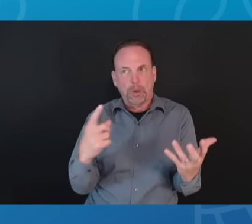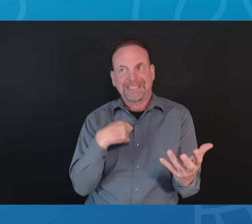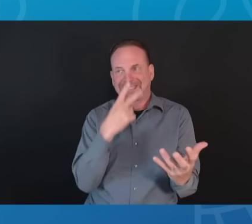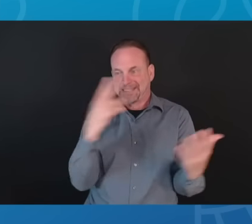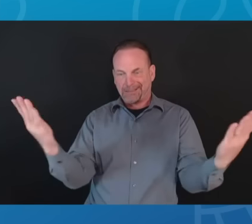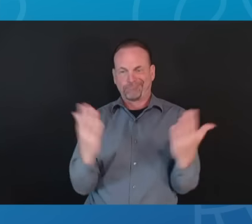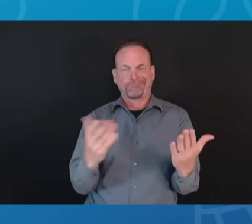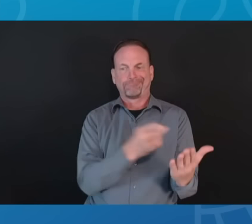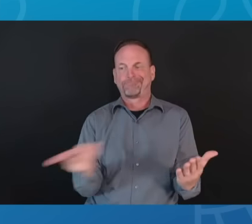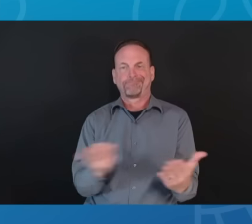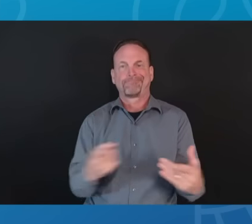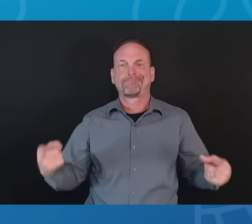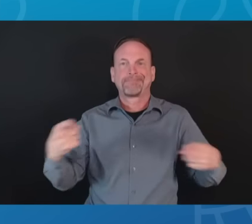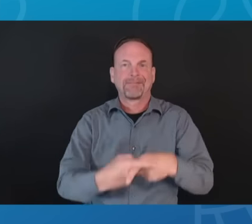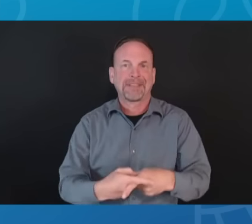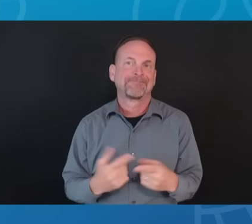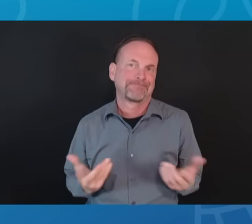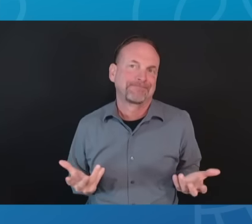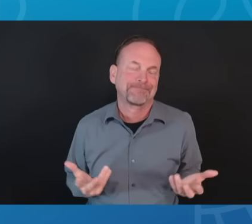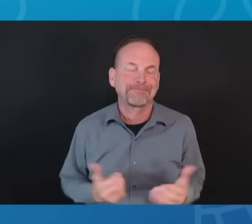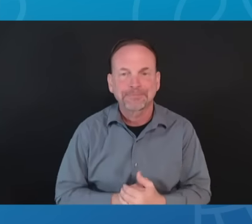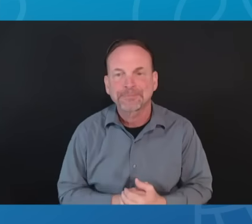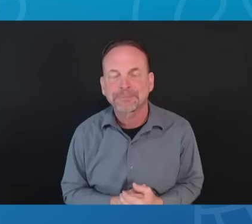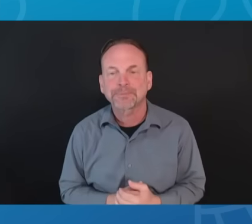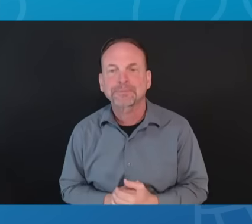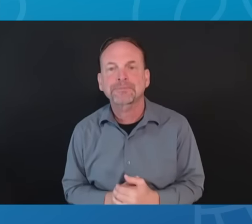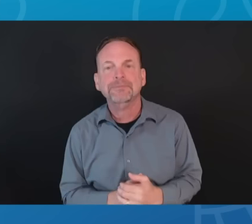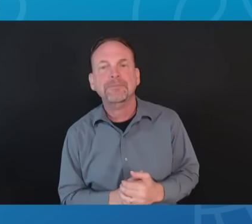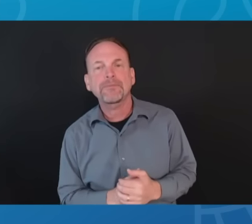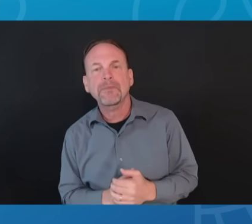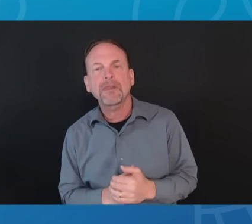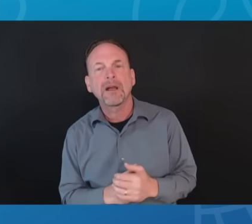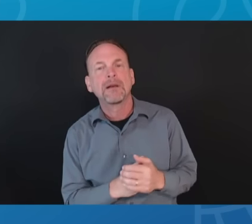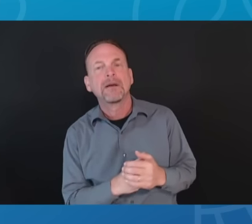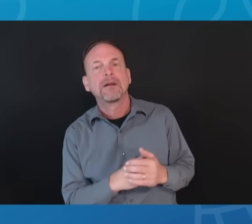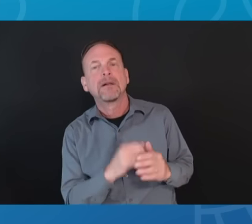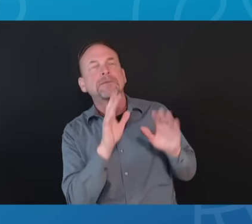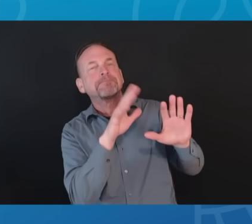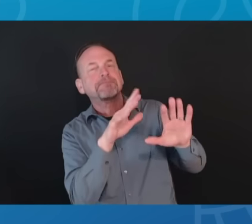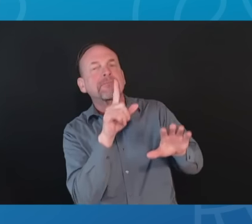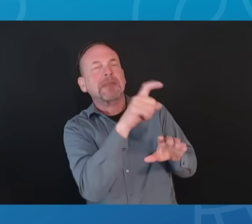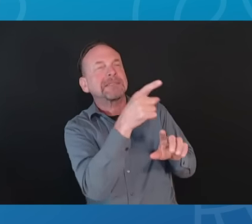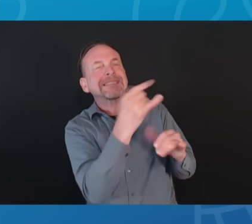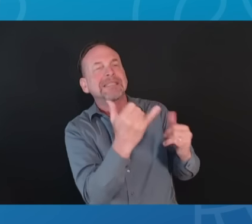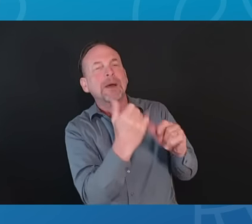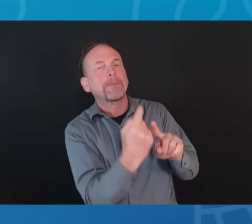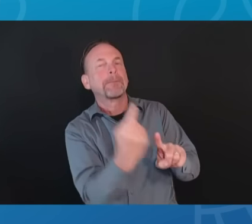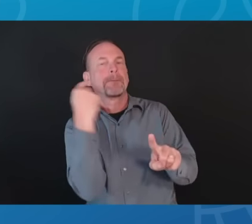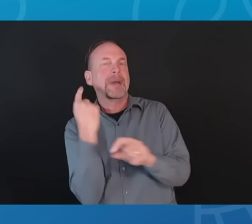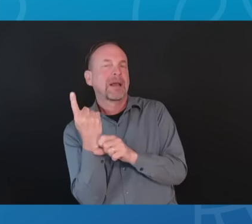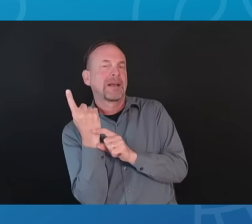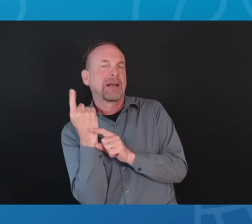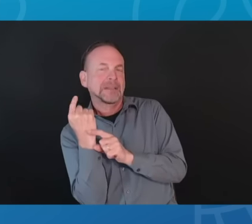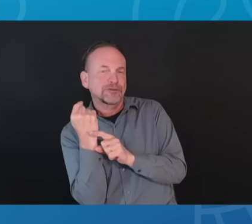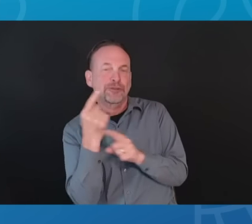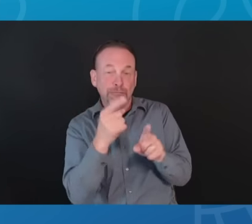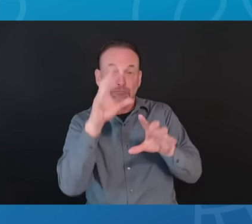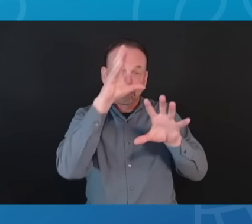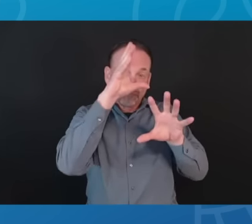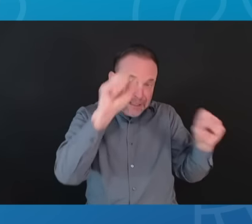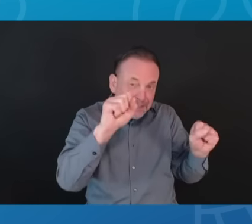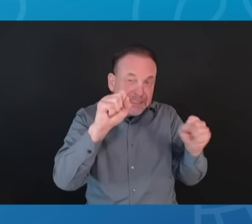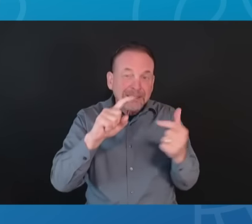your line of questions with Humaira Said and others, going back to last year, both the president and secretary advised Israel to not to make a